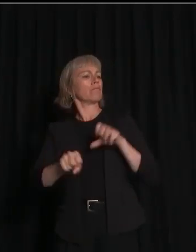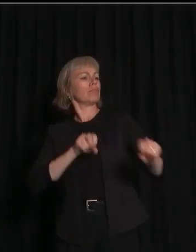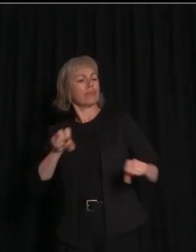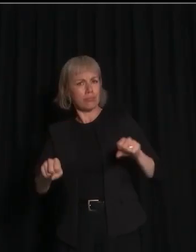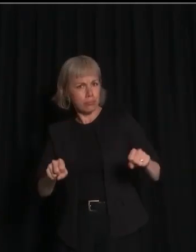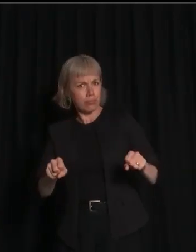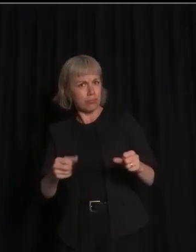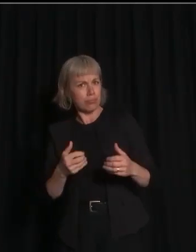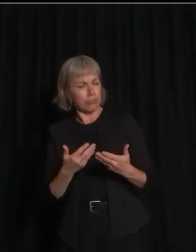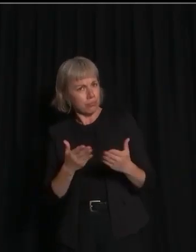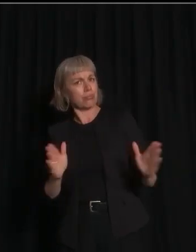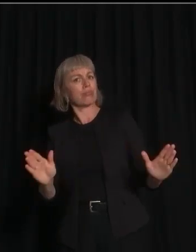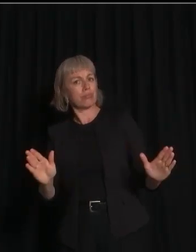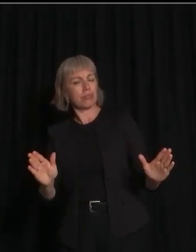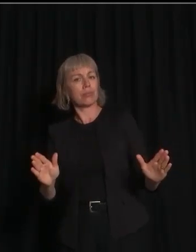the broader